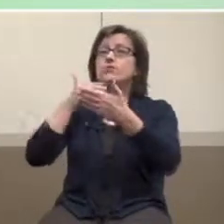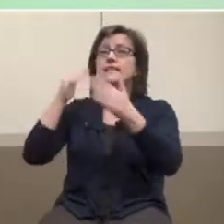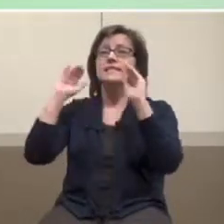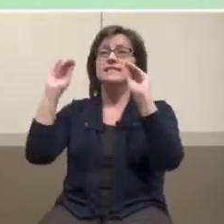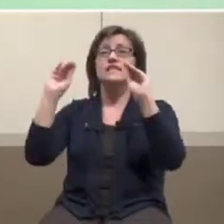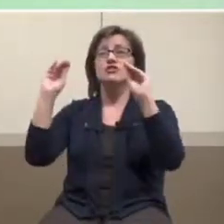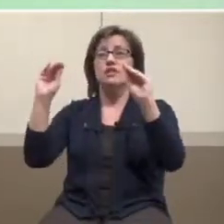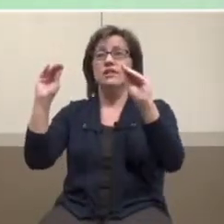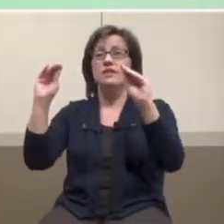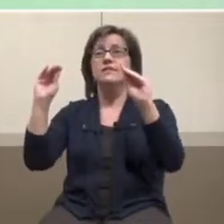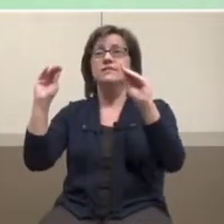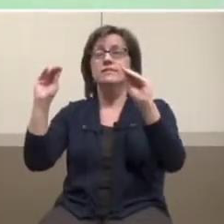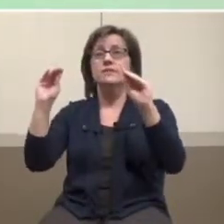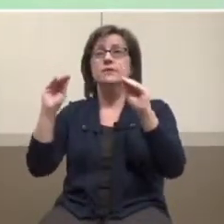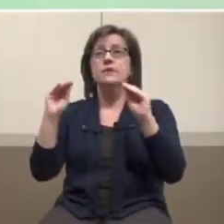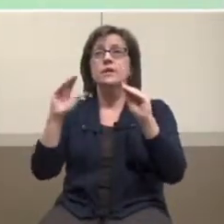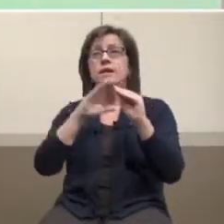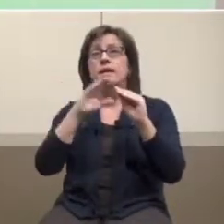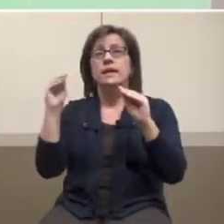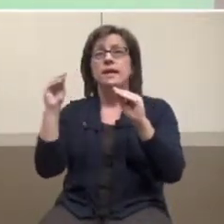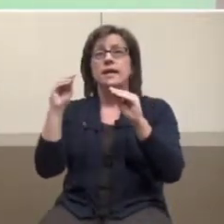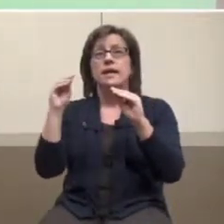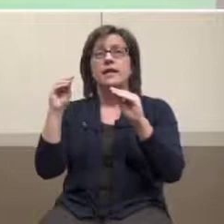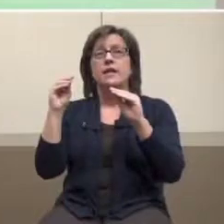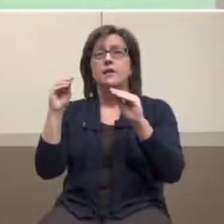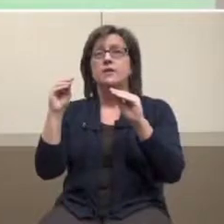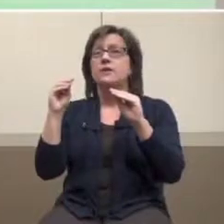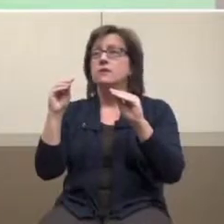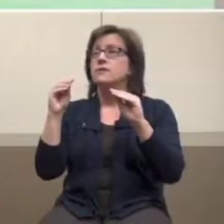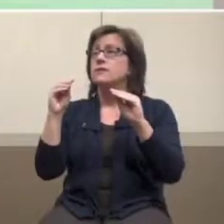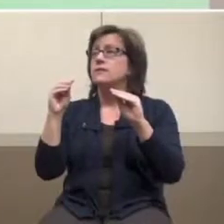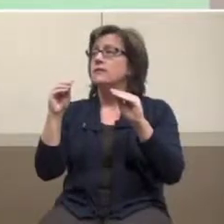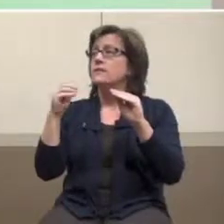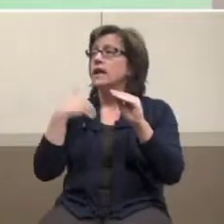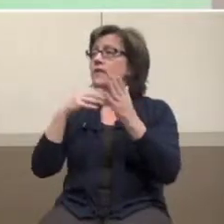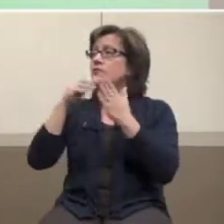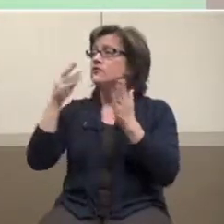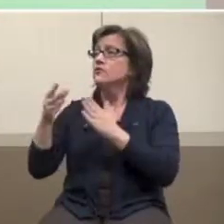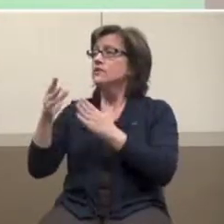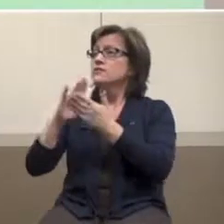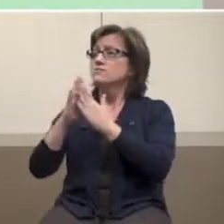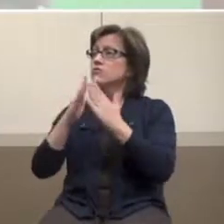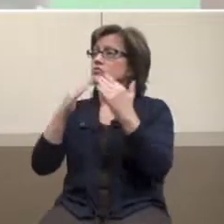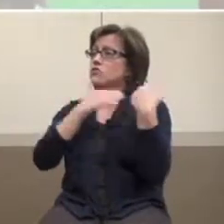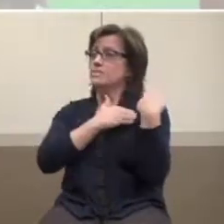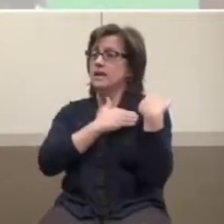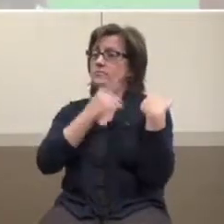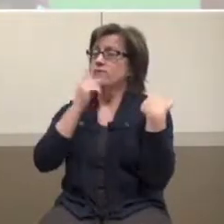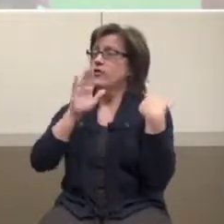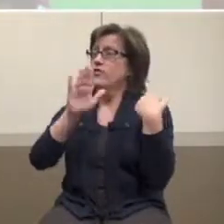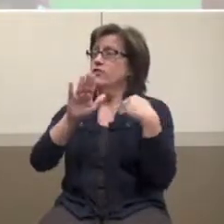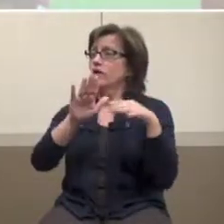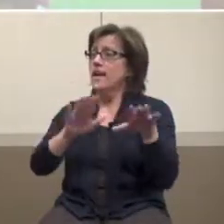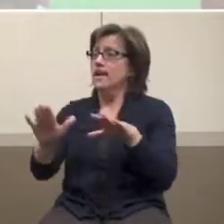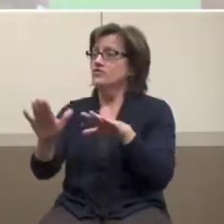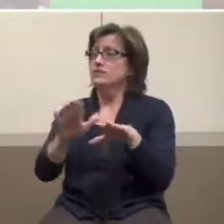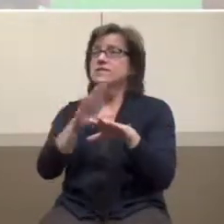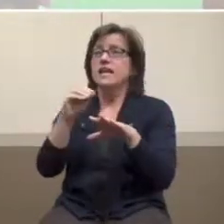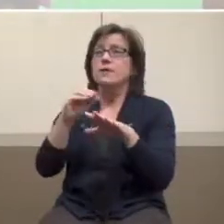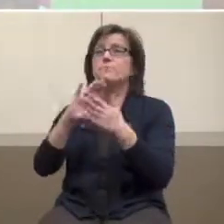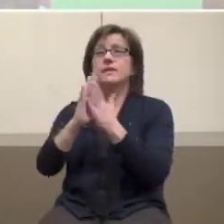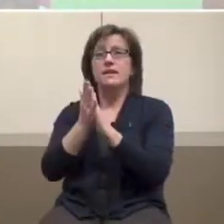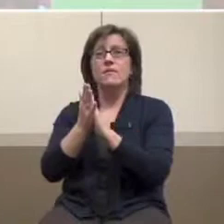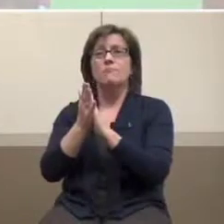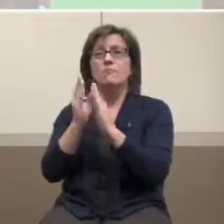and making students responsible for their own actions and trying to make them more independent in the classroom.